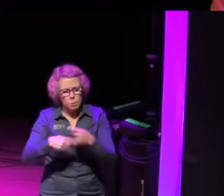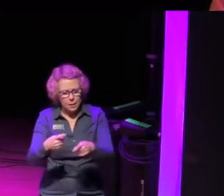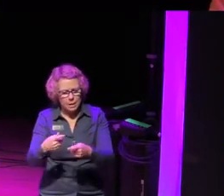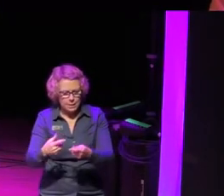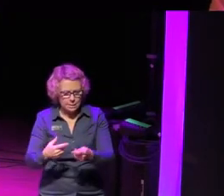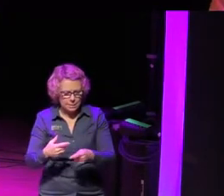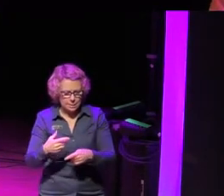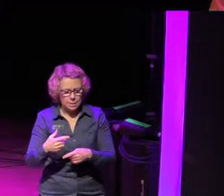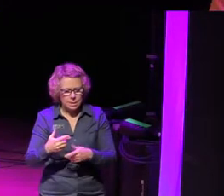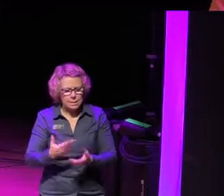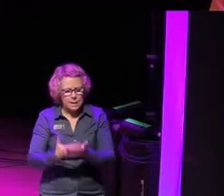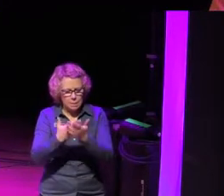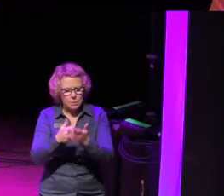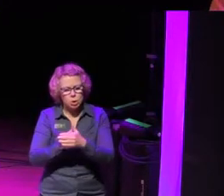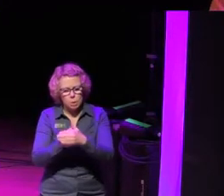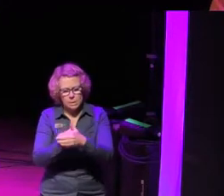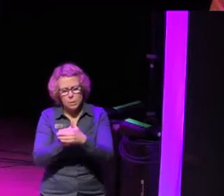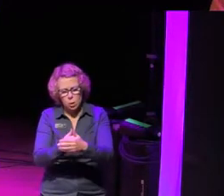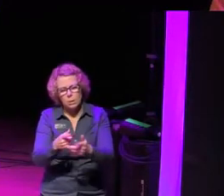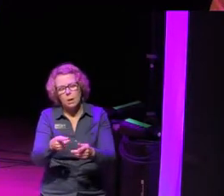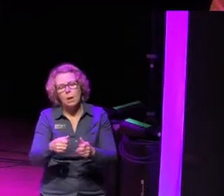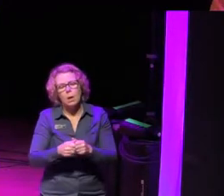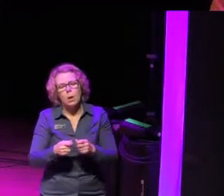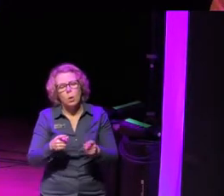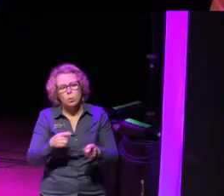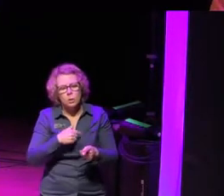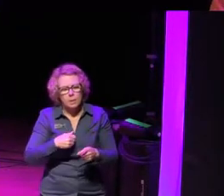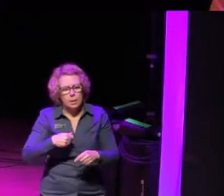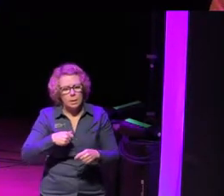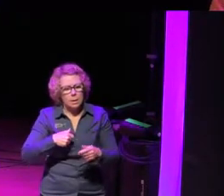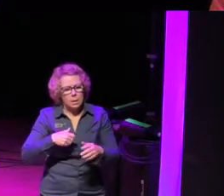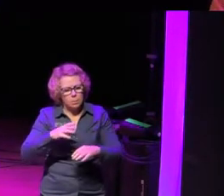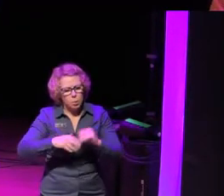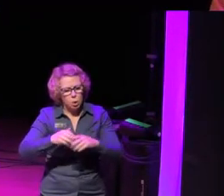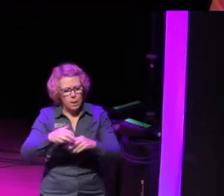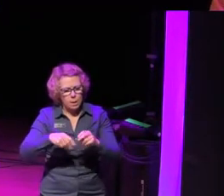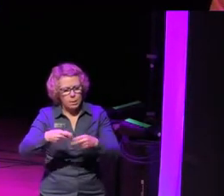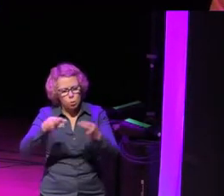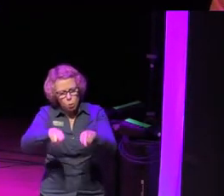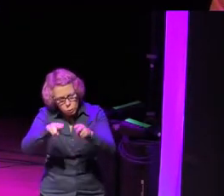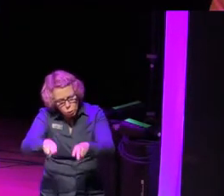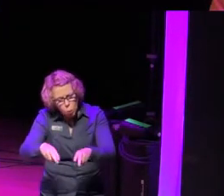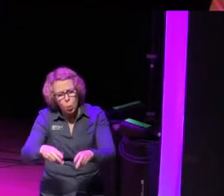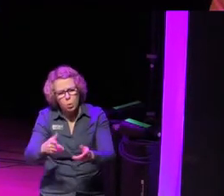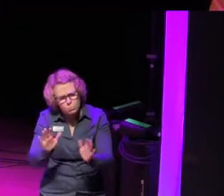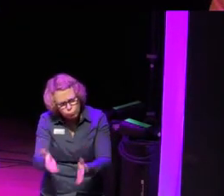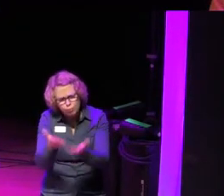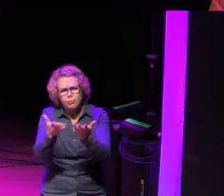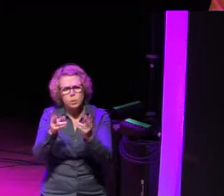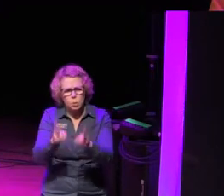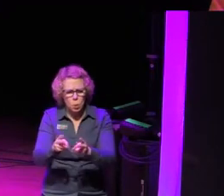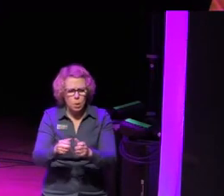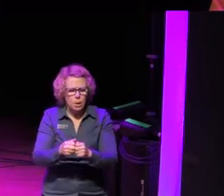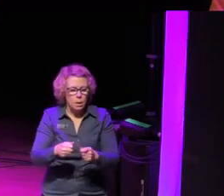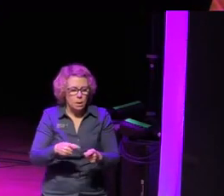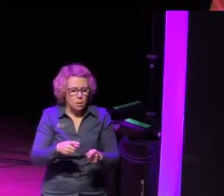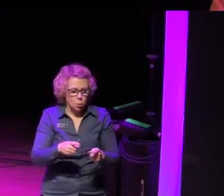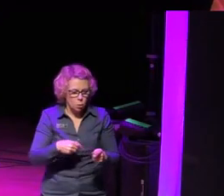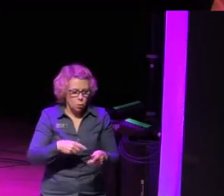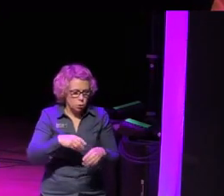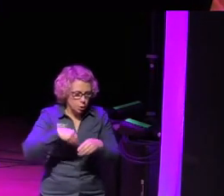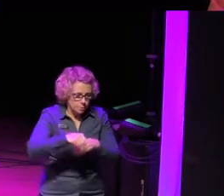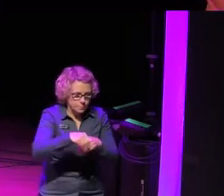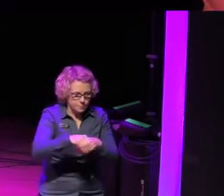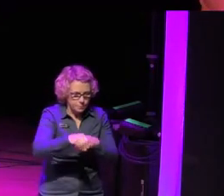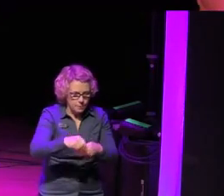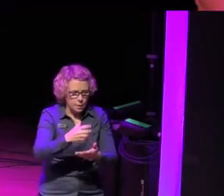the Statistics Office, we build courts, we build all sorts of things. But there is little investment in political parties. But actually in